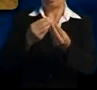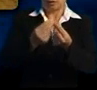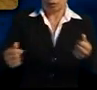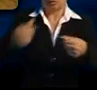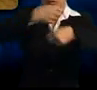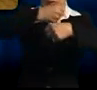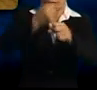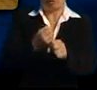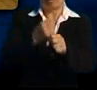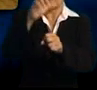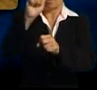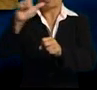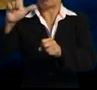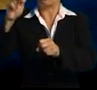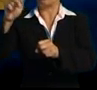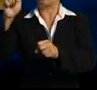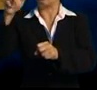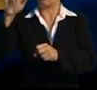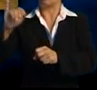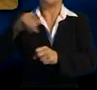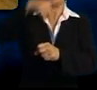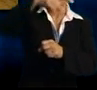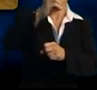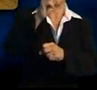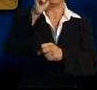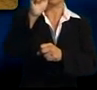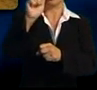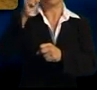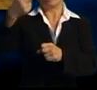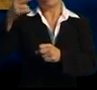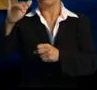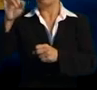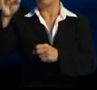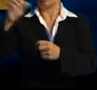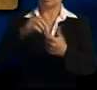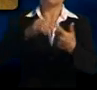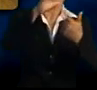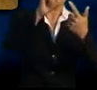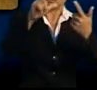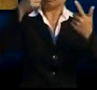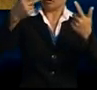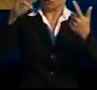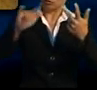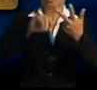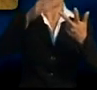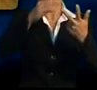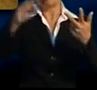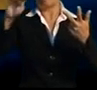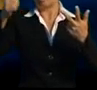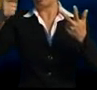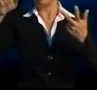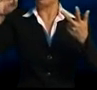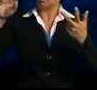form alkalis, that is, potassium hydroxide, sodium hydroxide, calcium hydroxide, and